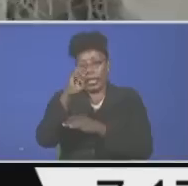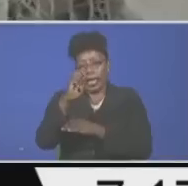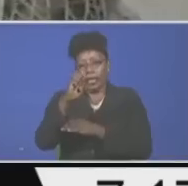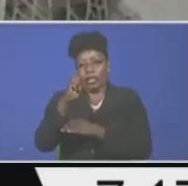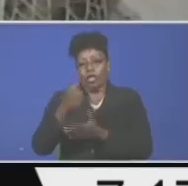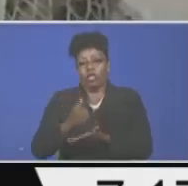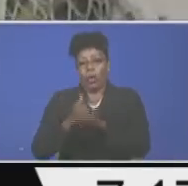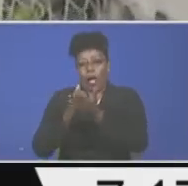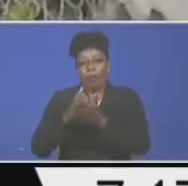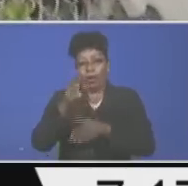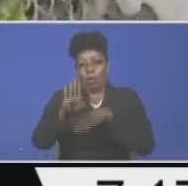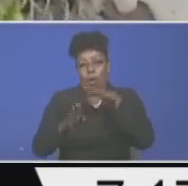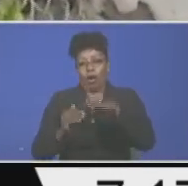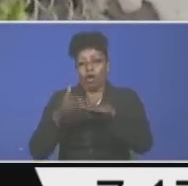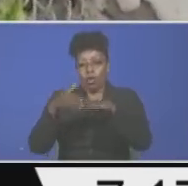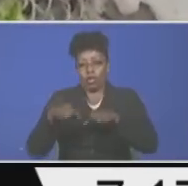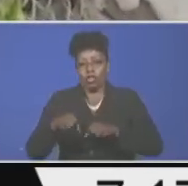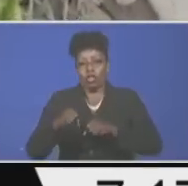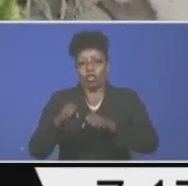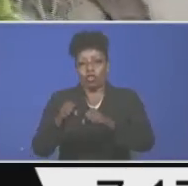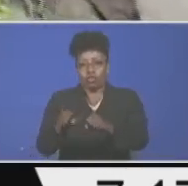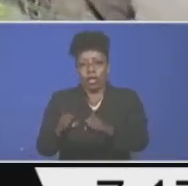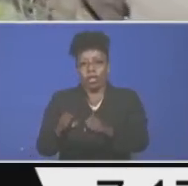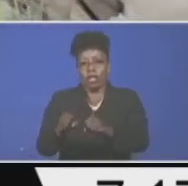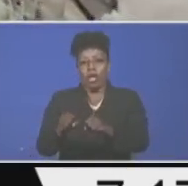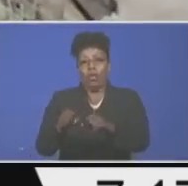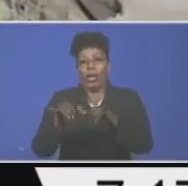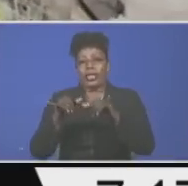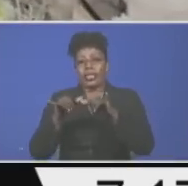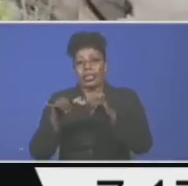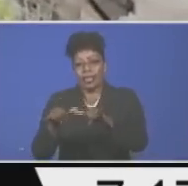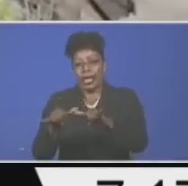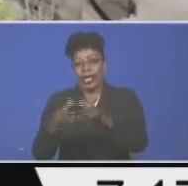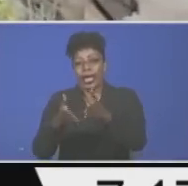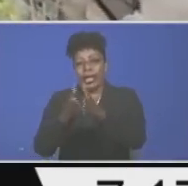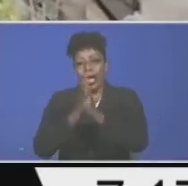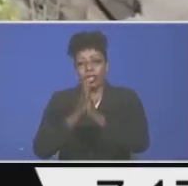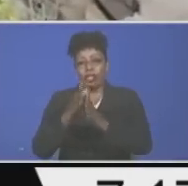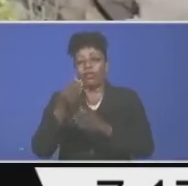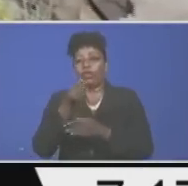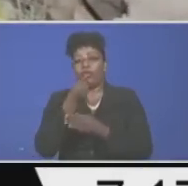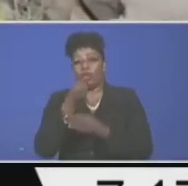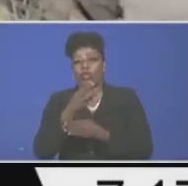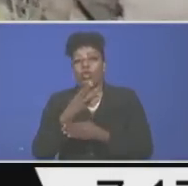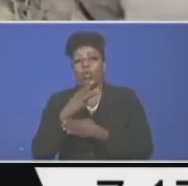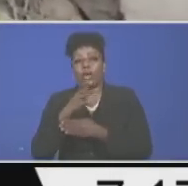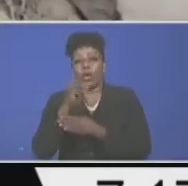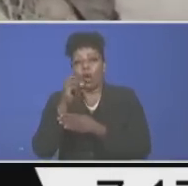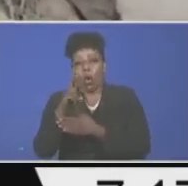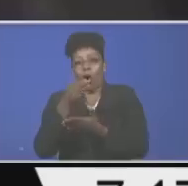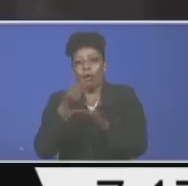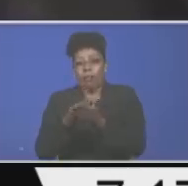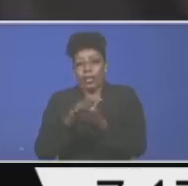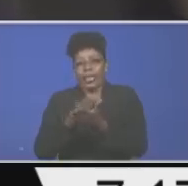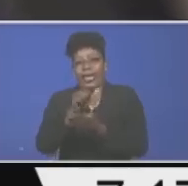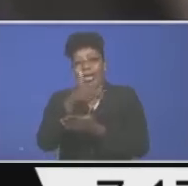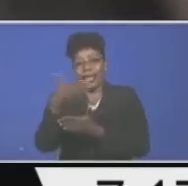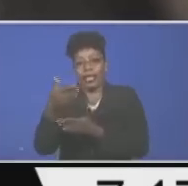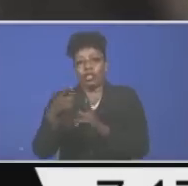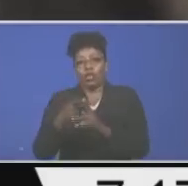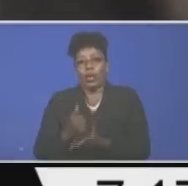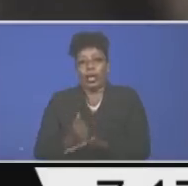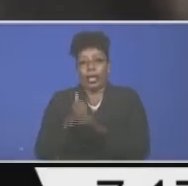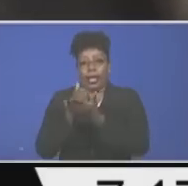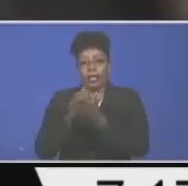the street, where he spends majority of his day asking for food, water, or money. Anything that can help. I make